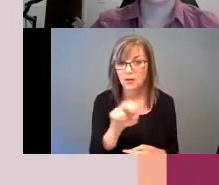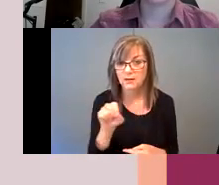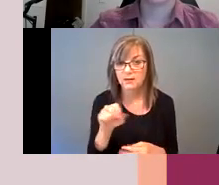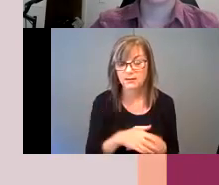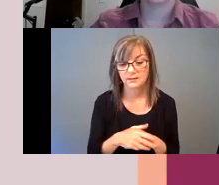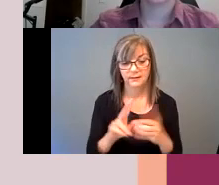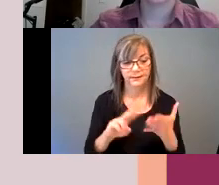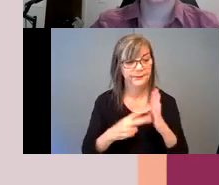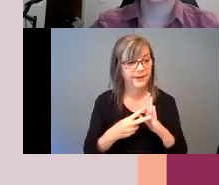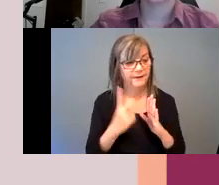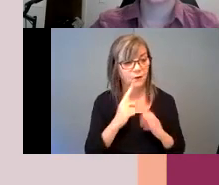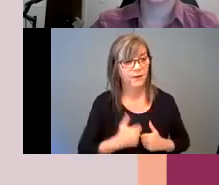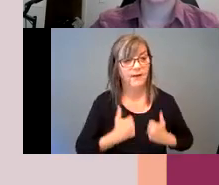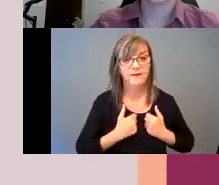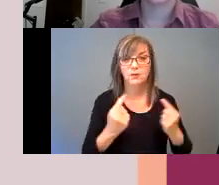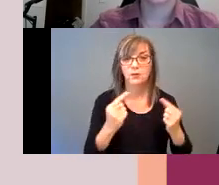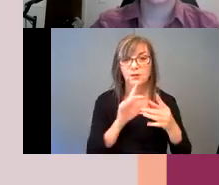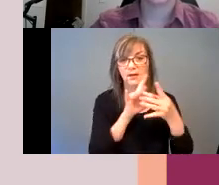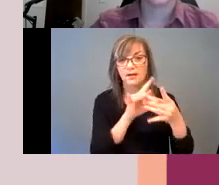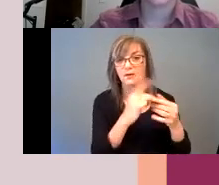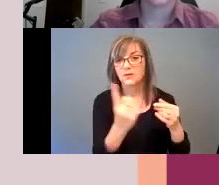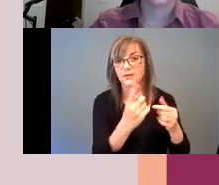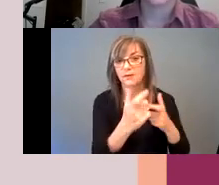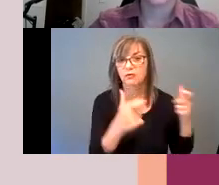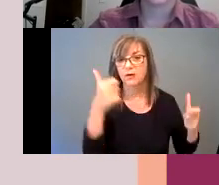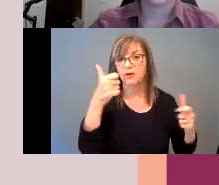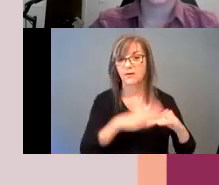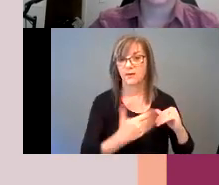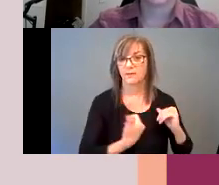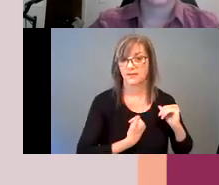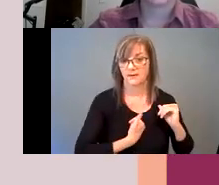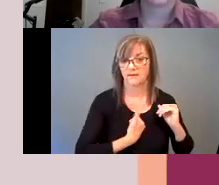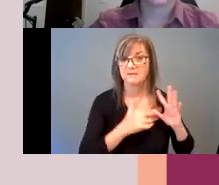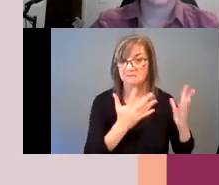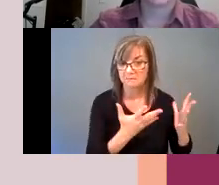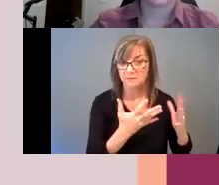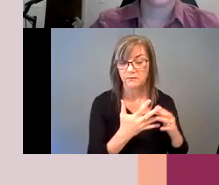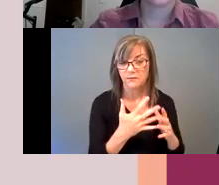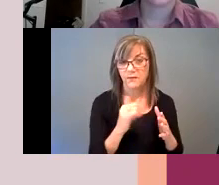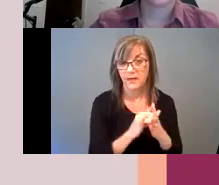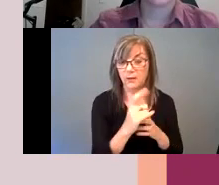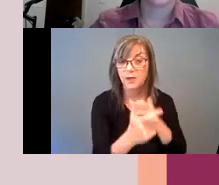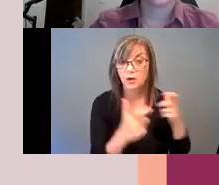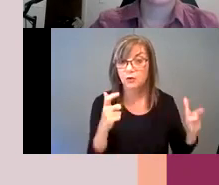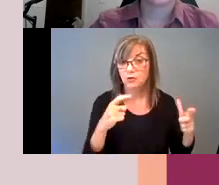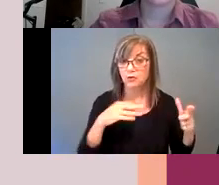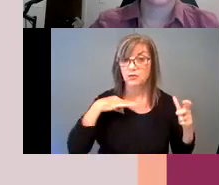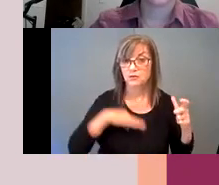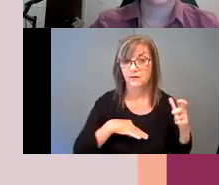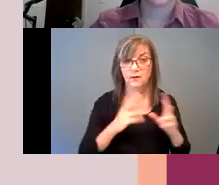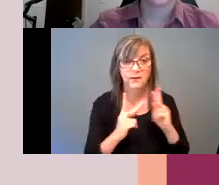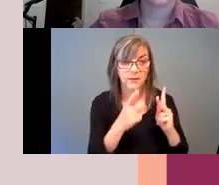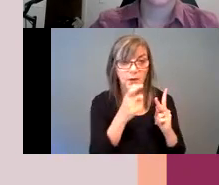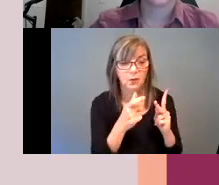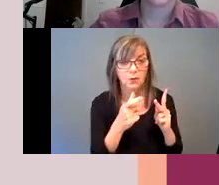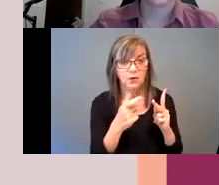life and maybe connection to something greater than ourselves. That can be really huge for people's healing journeys.